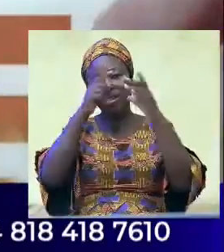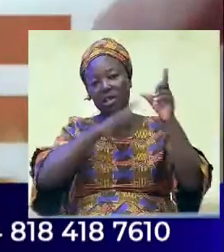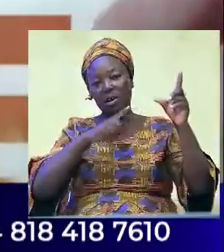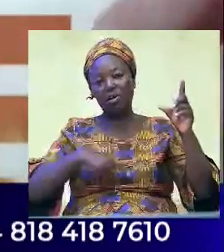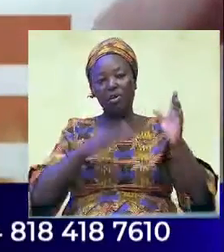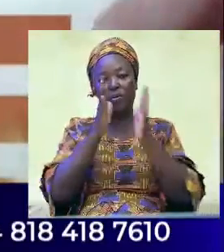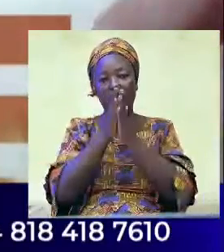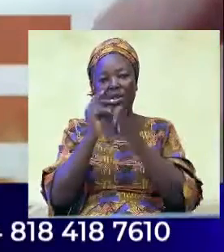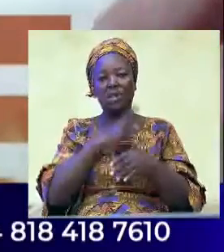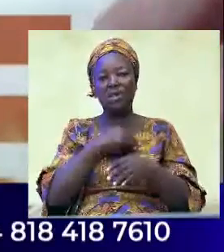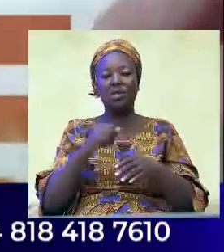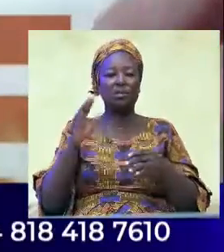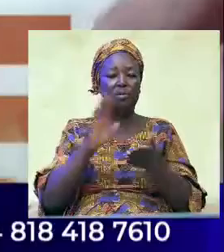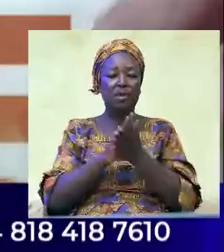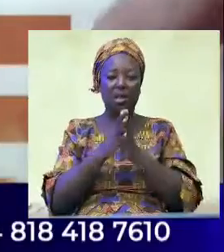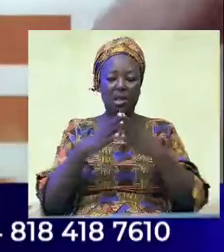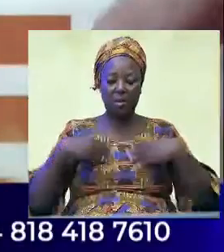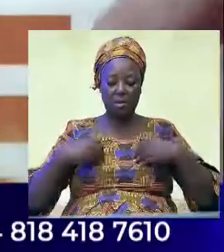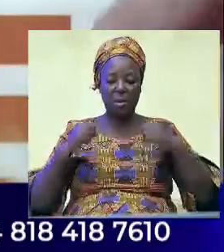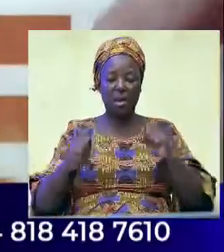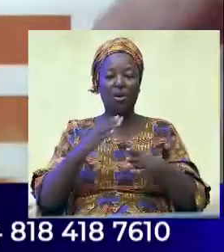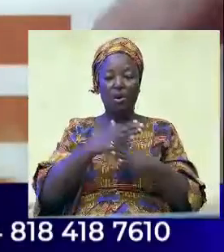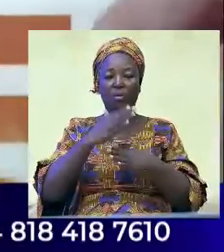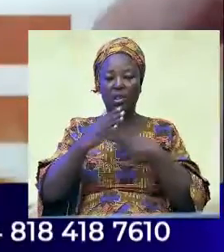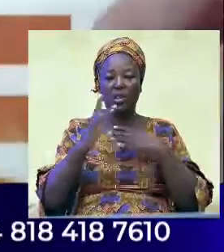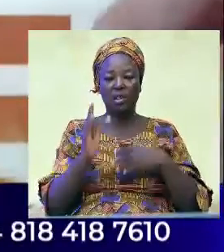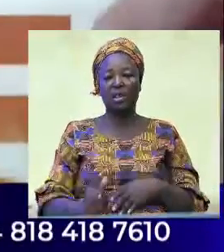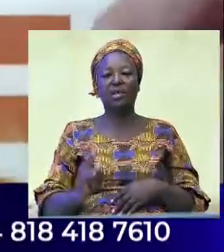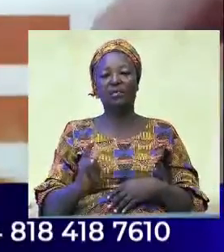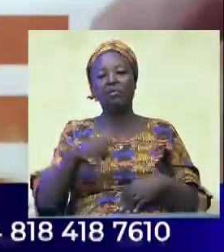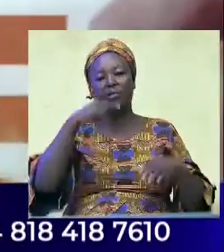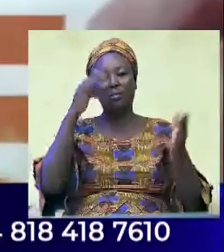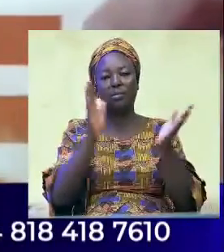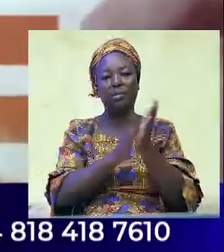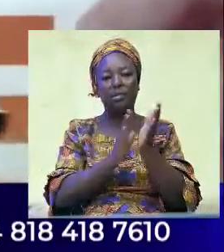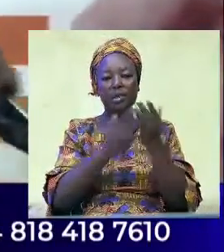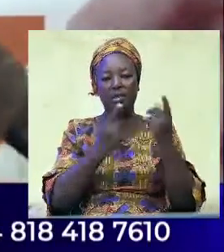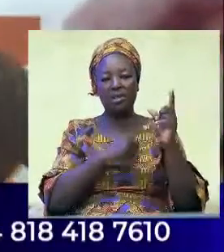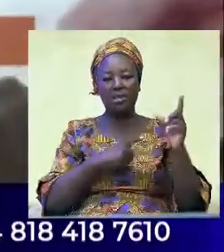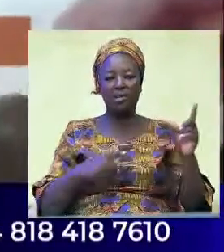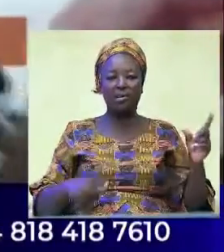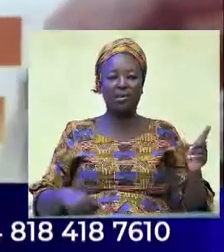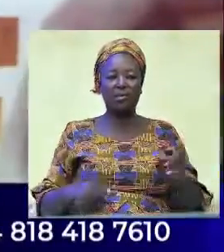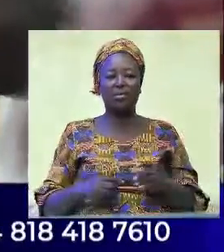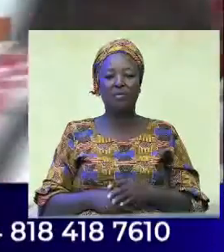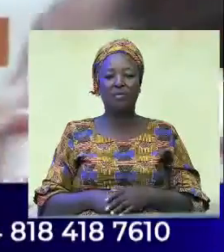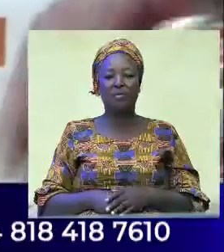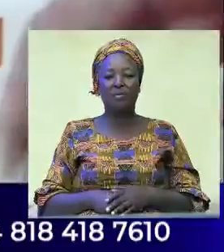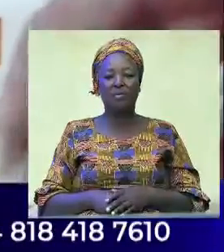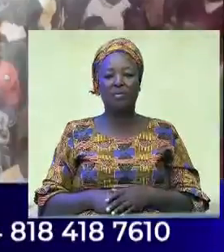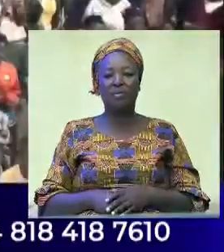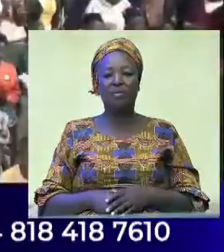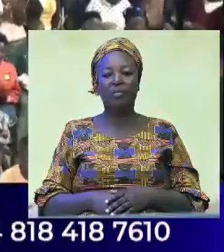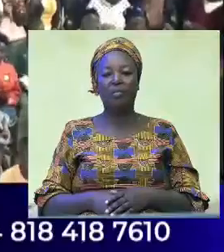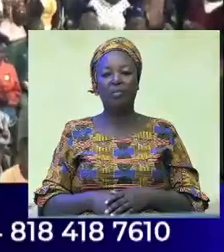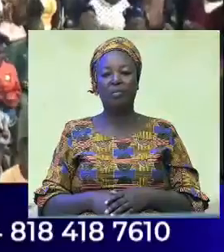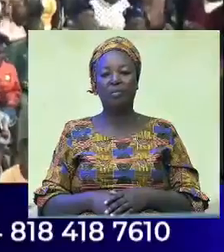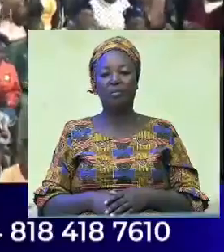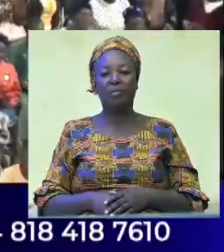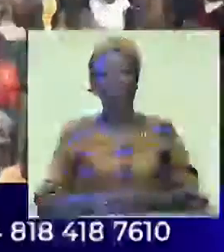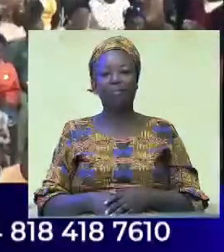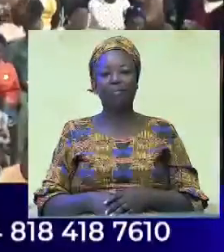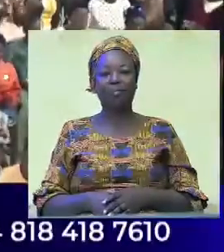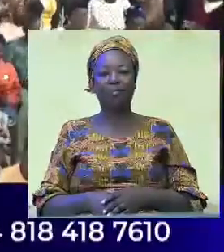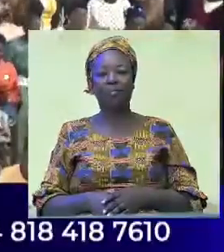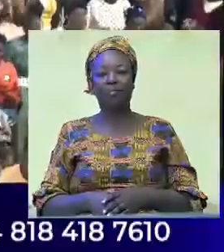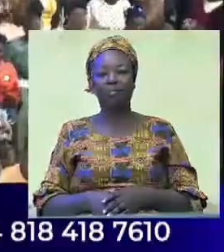Parade, I got my healing completely and permanently. Praise the Lord. Put your hand together for